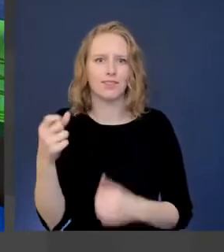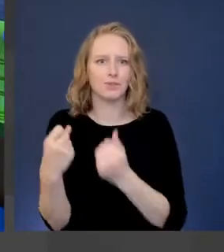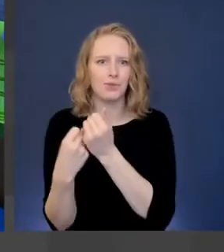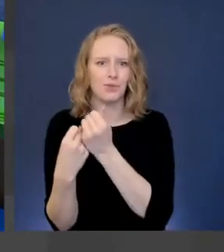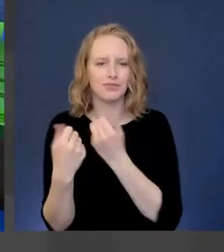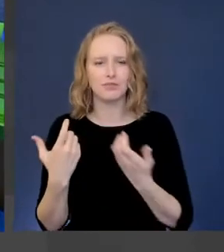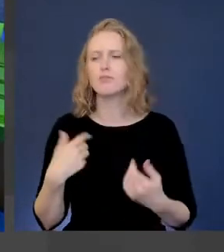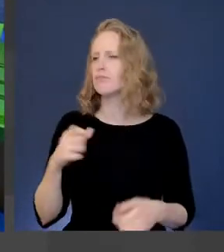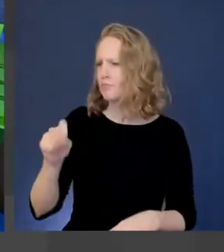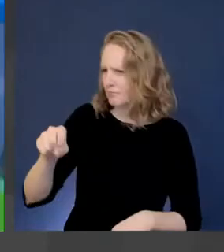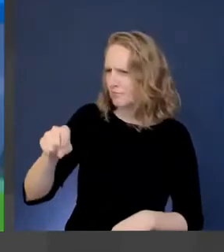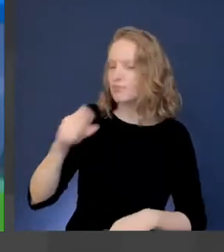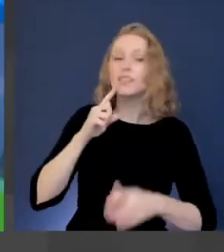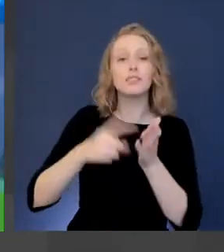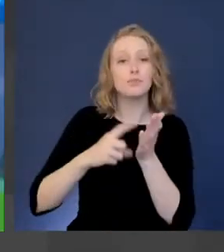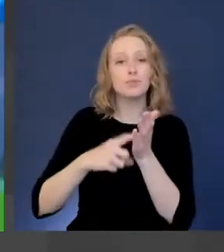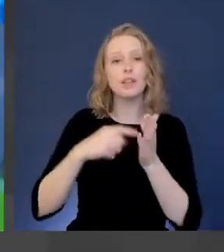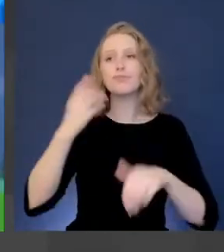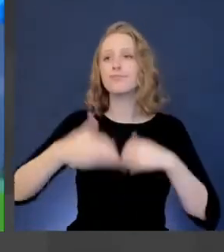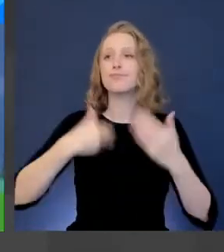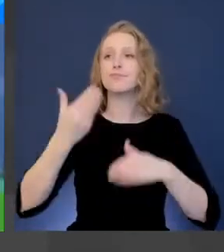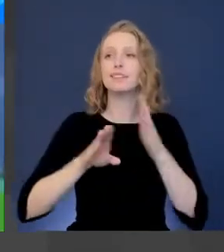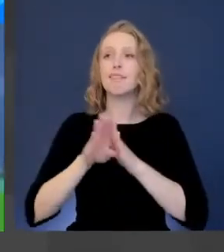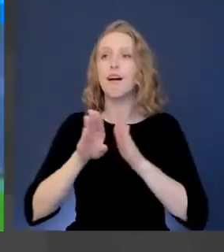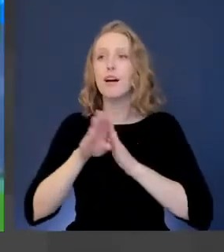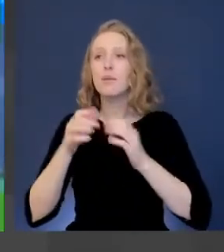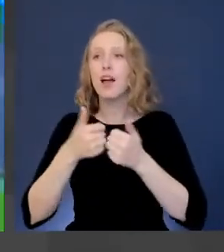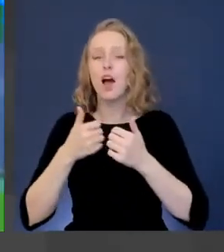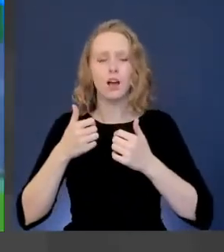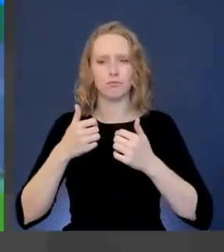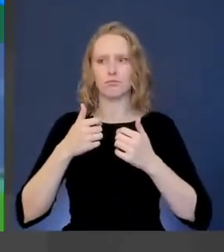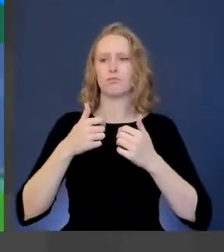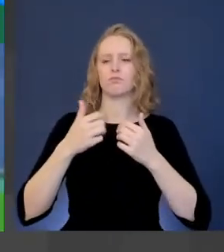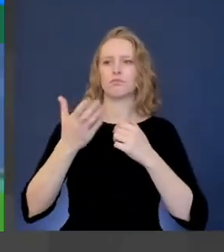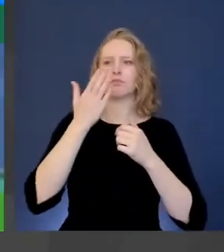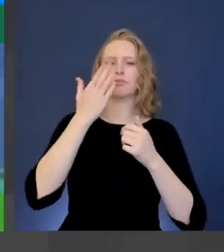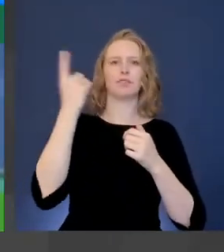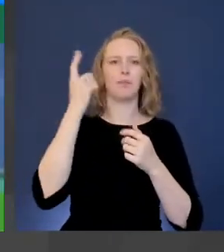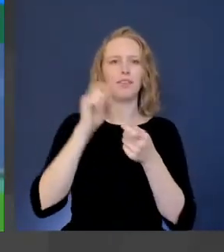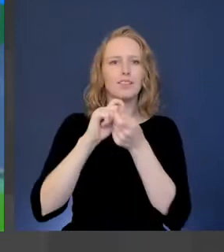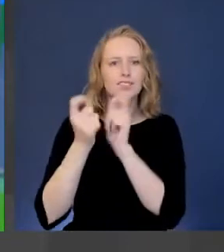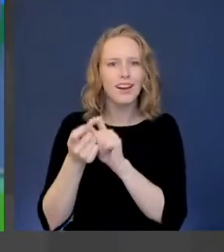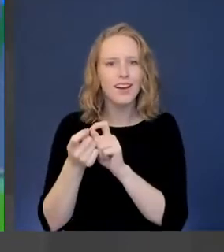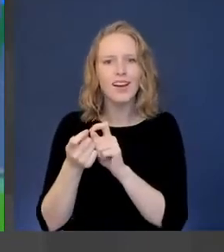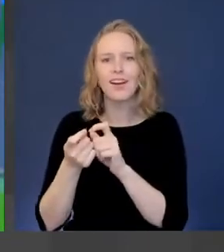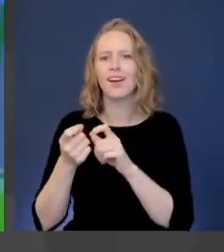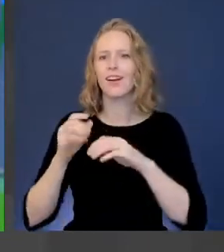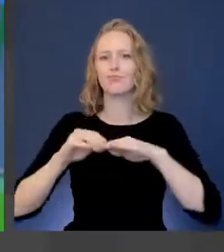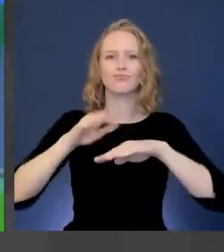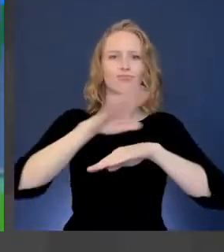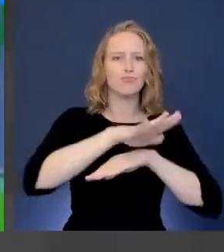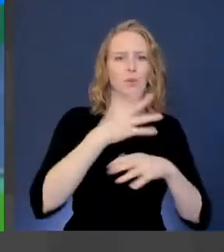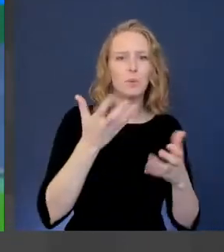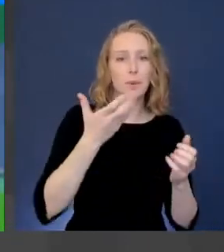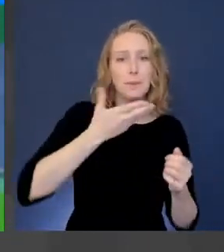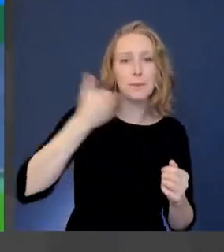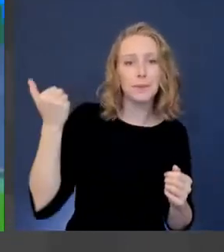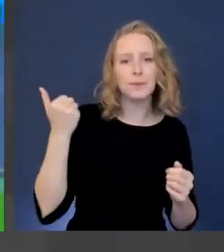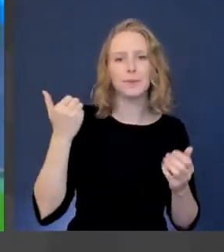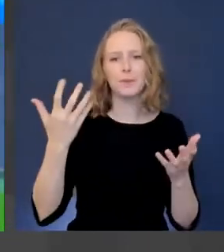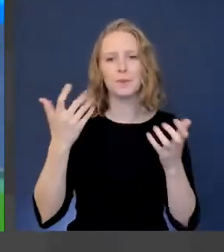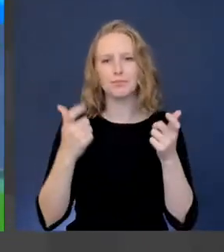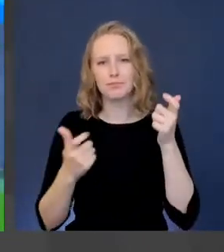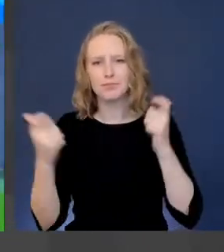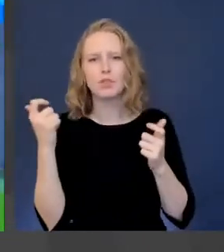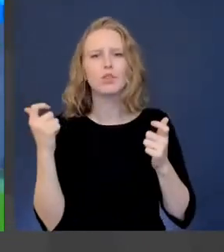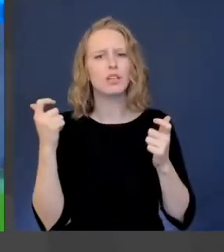development process, like things change and you decide you want things to be bigger and better, which kind of moves them to a different timeline.